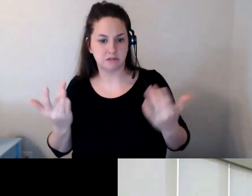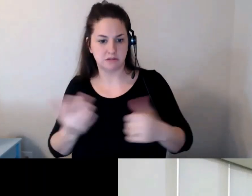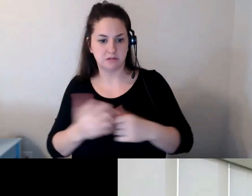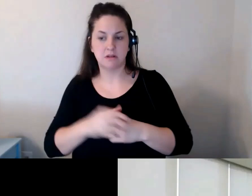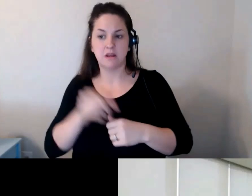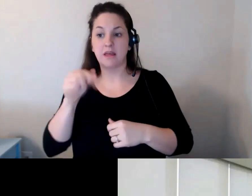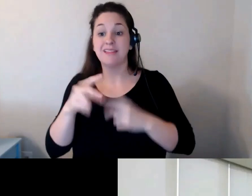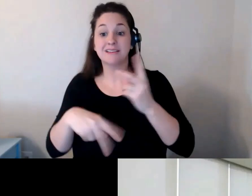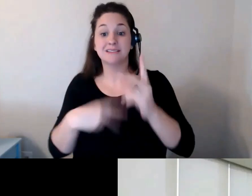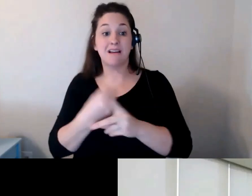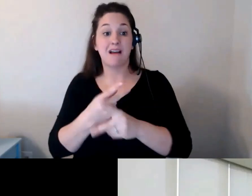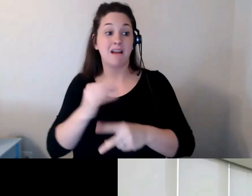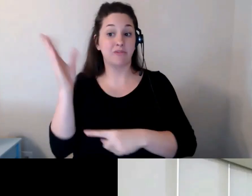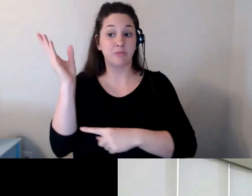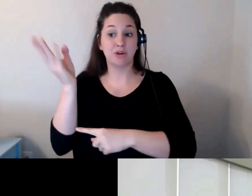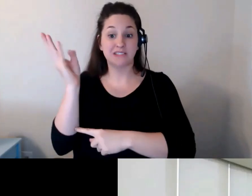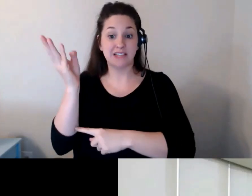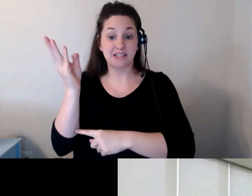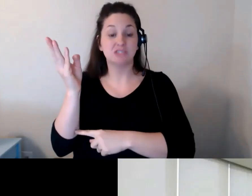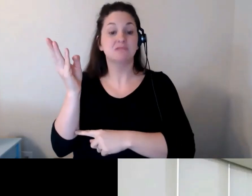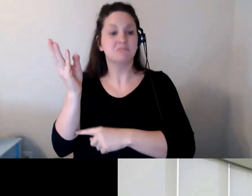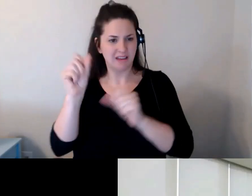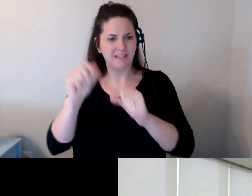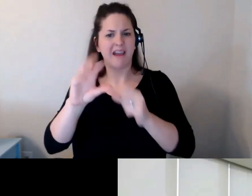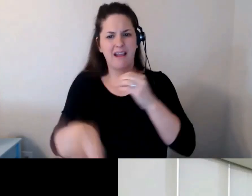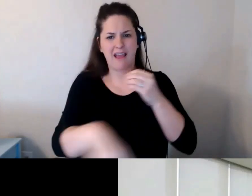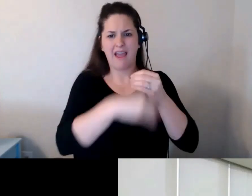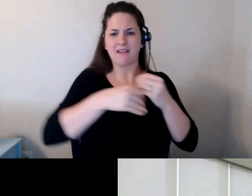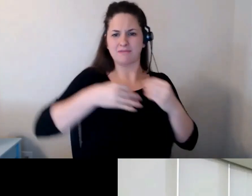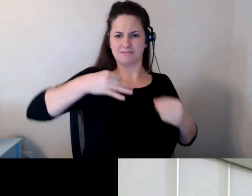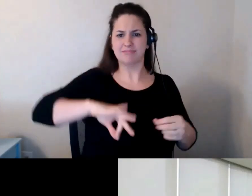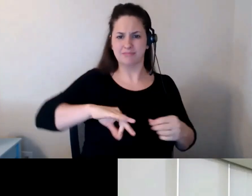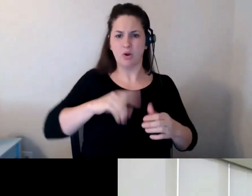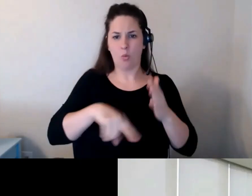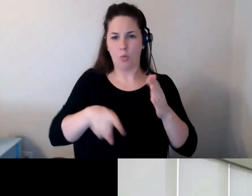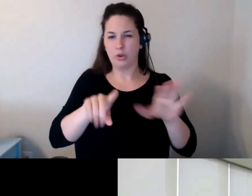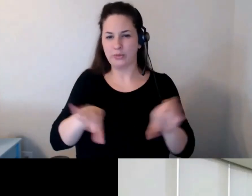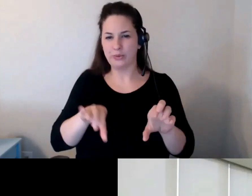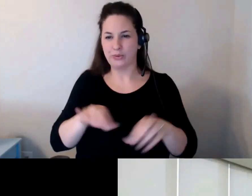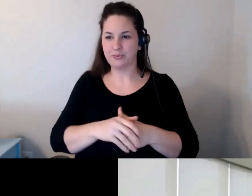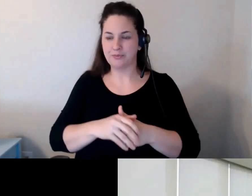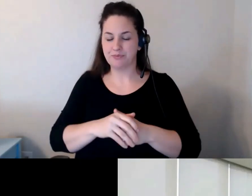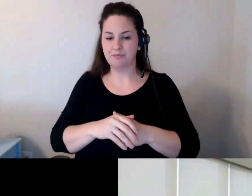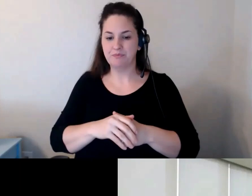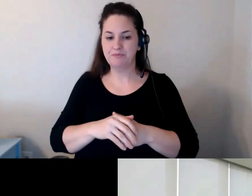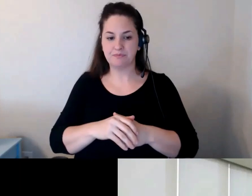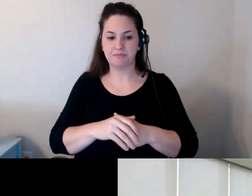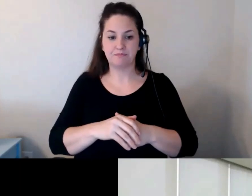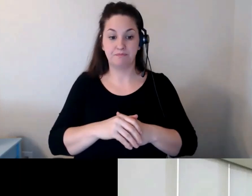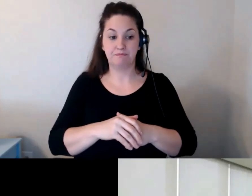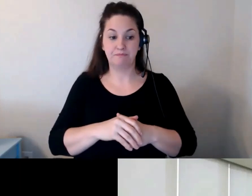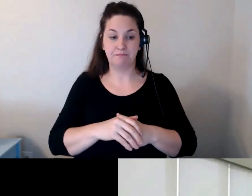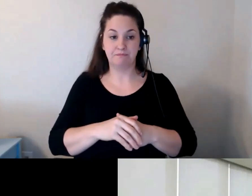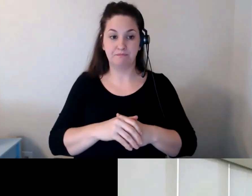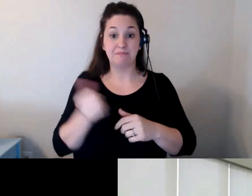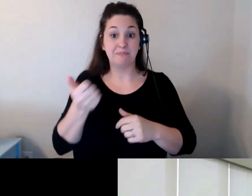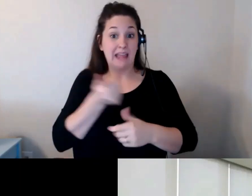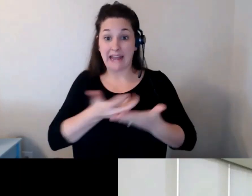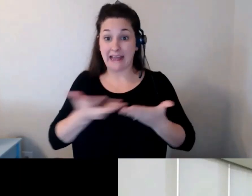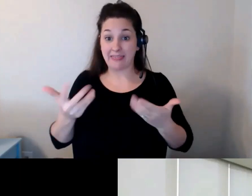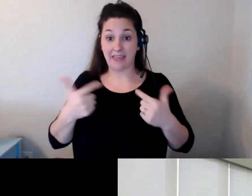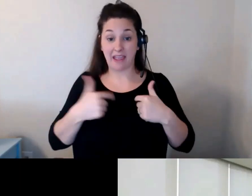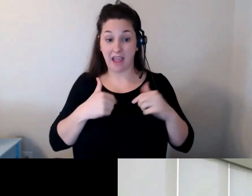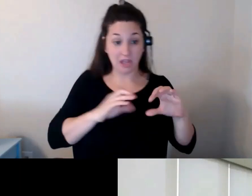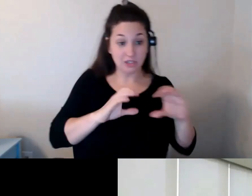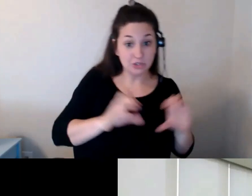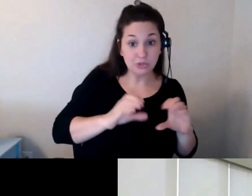of presentation can add to what you do. Nothing that I do or touch with respect